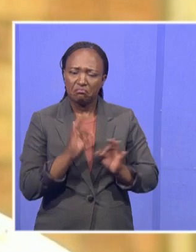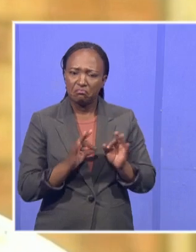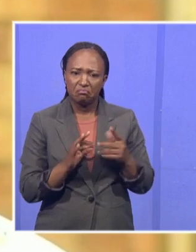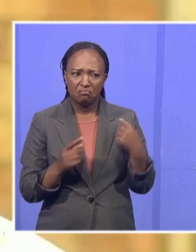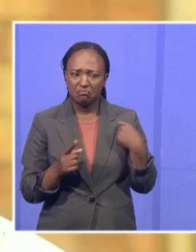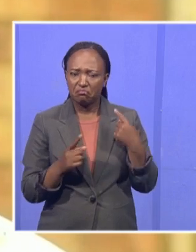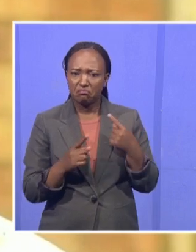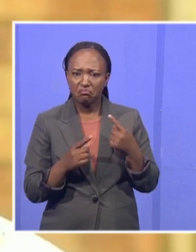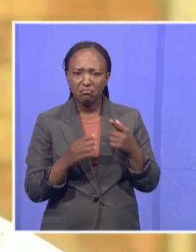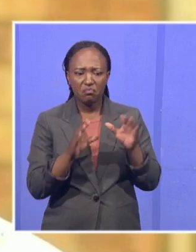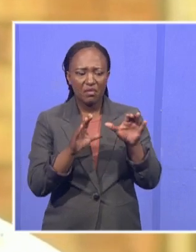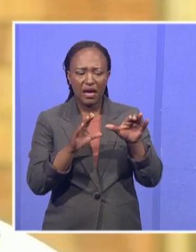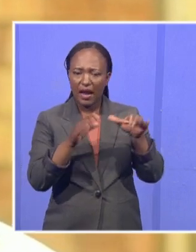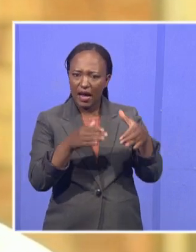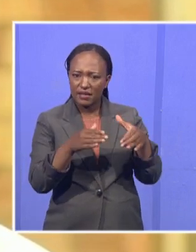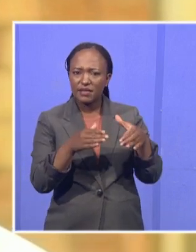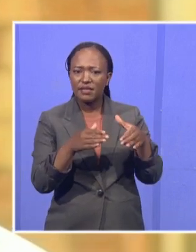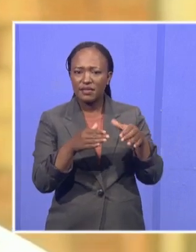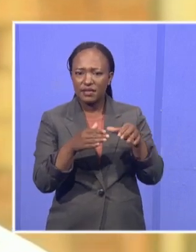walked with the class of